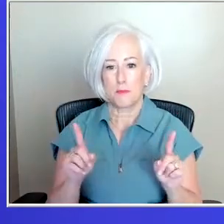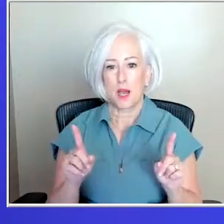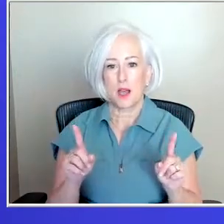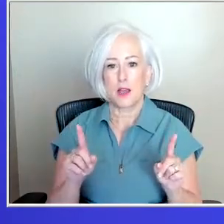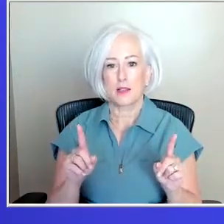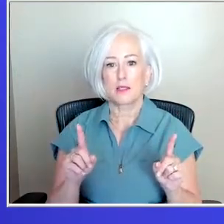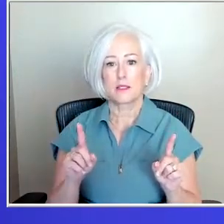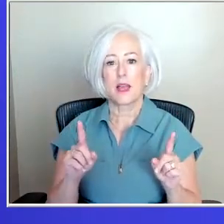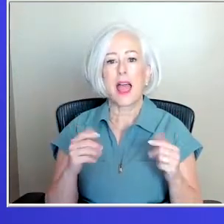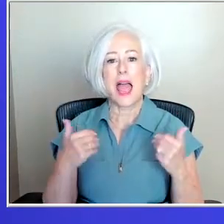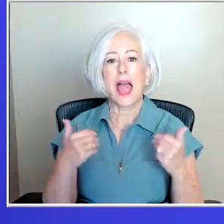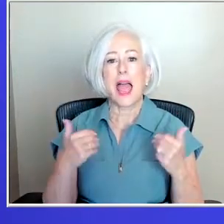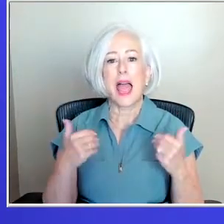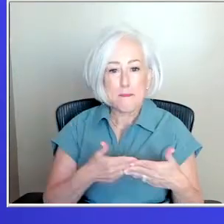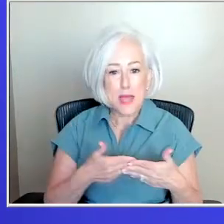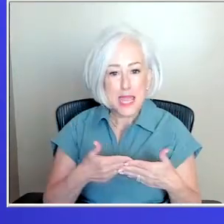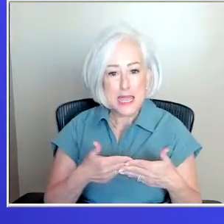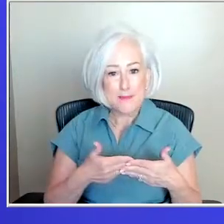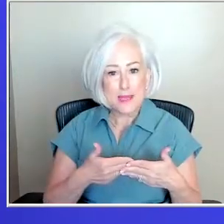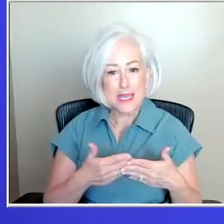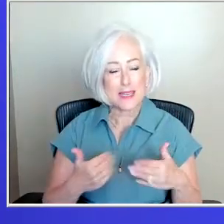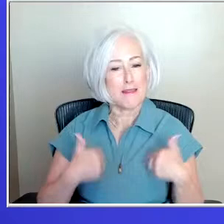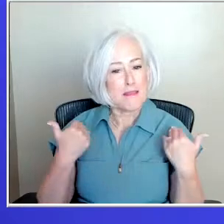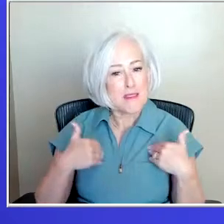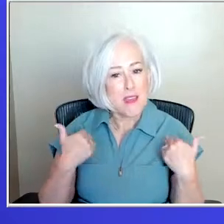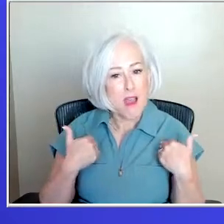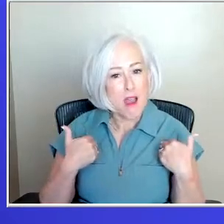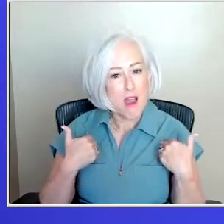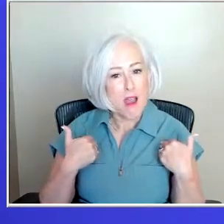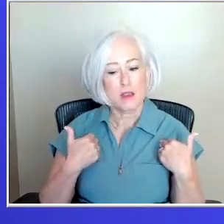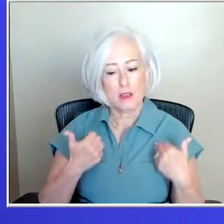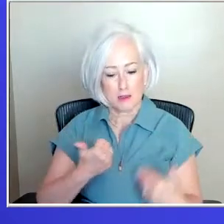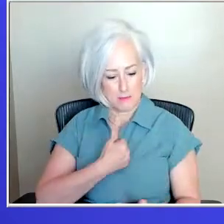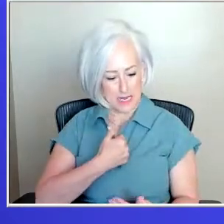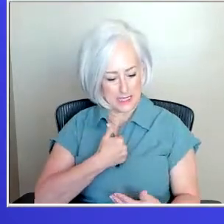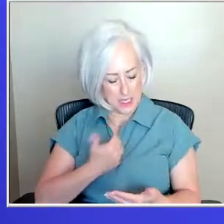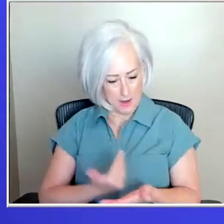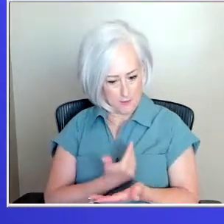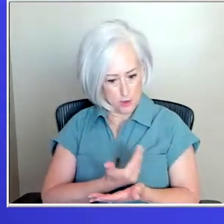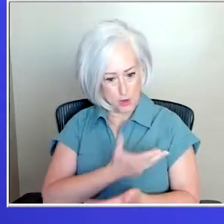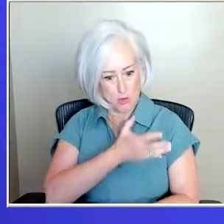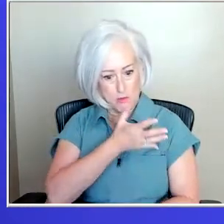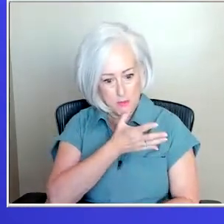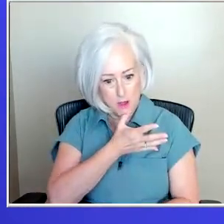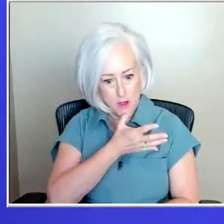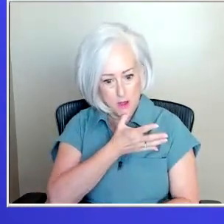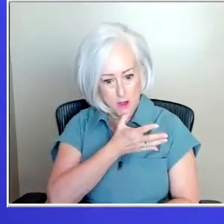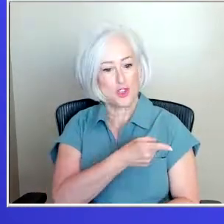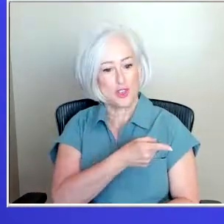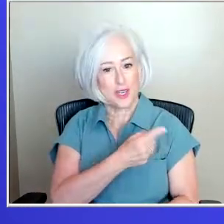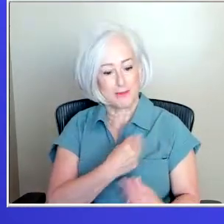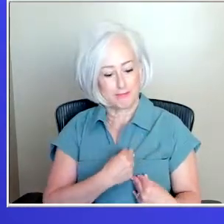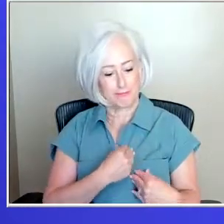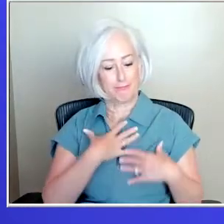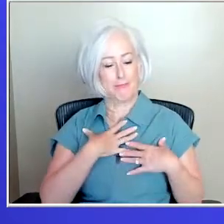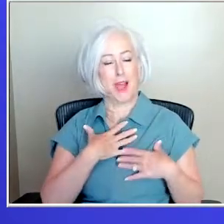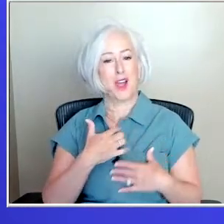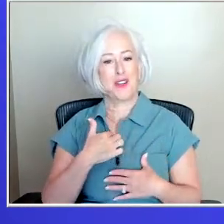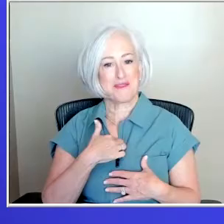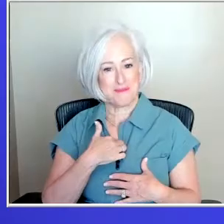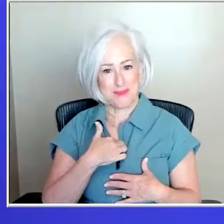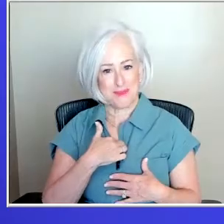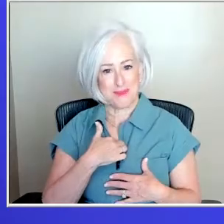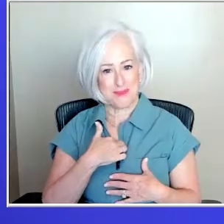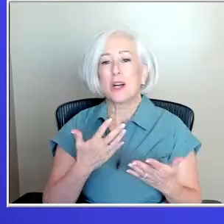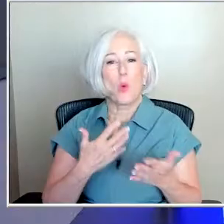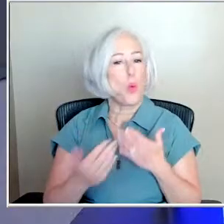being so little and just new to motherhood, she was my biggest cheerleader, obviously, Yeah. and I just knew whatever it was, we had to take it